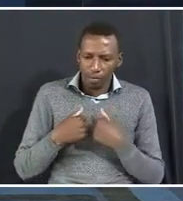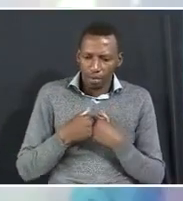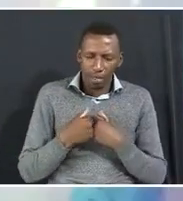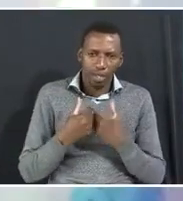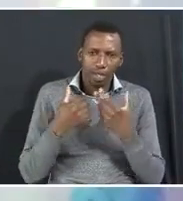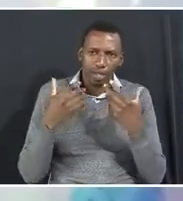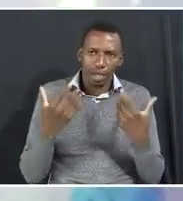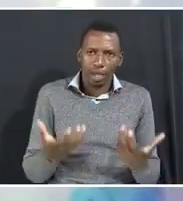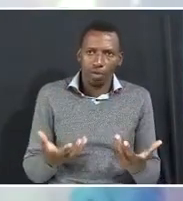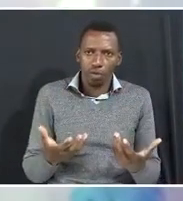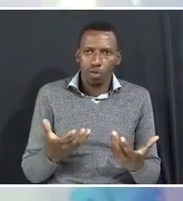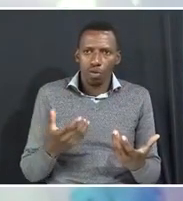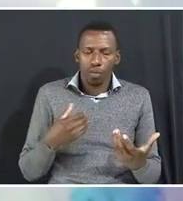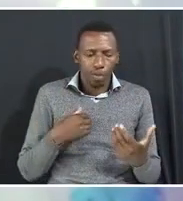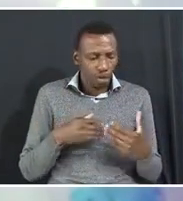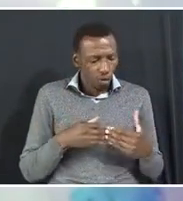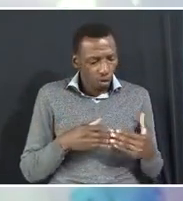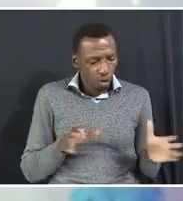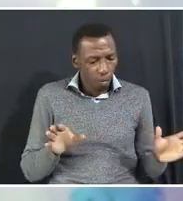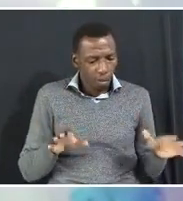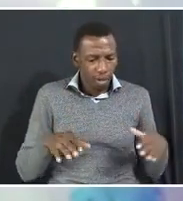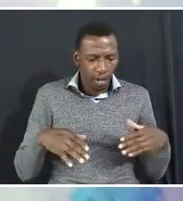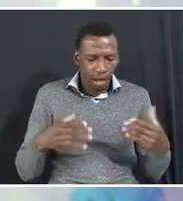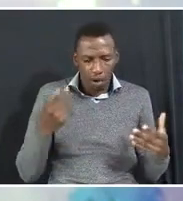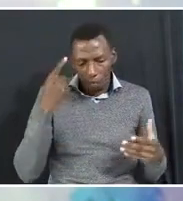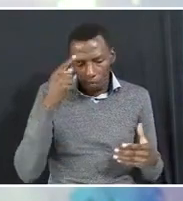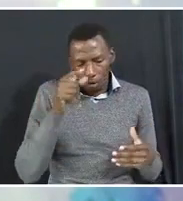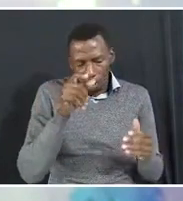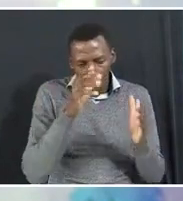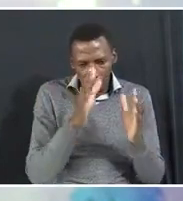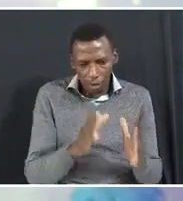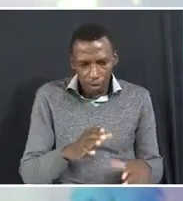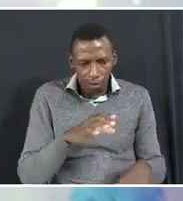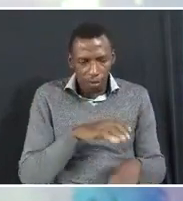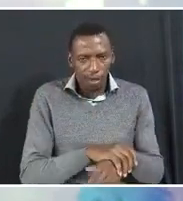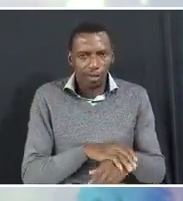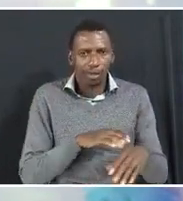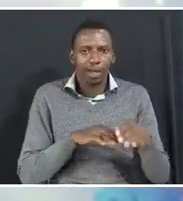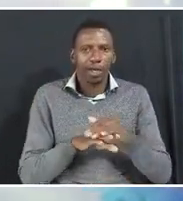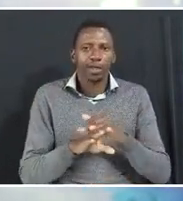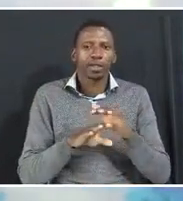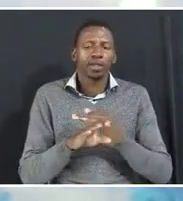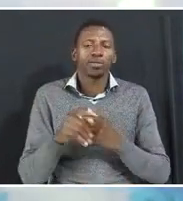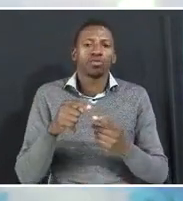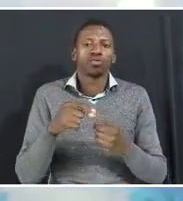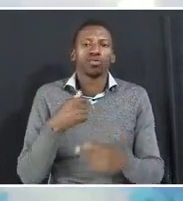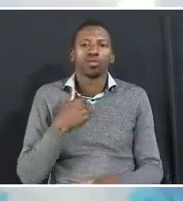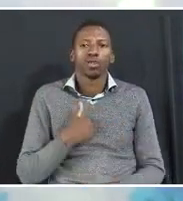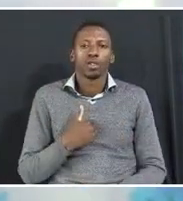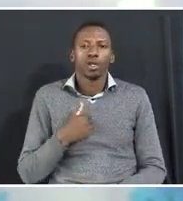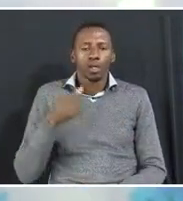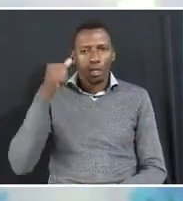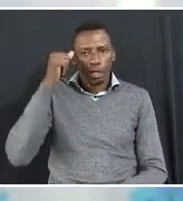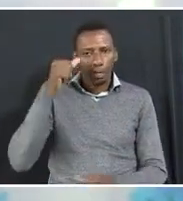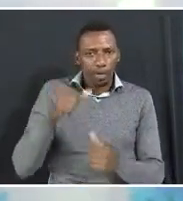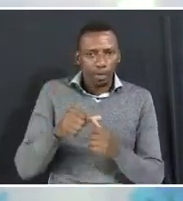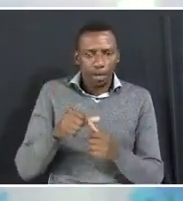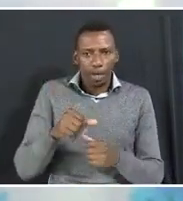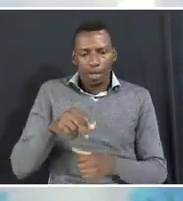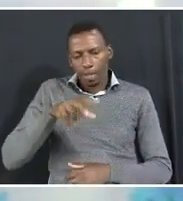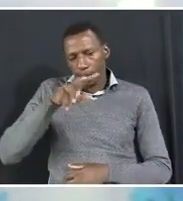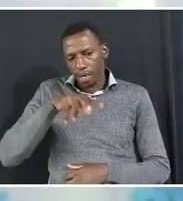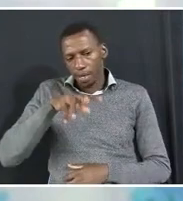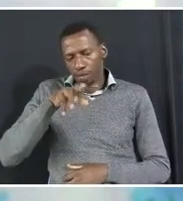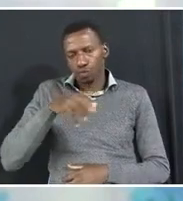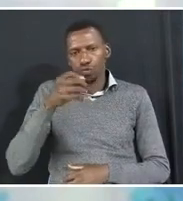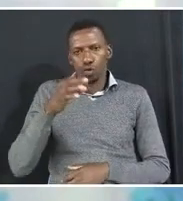How am I open for somebody to find access to me? Remember the attitude of the religious people. And that